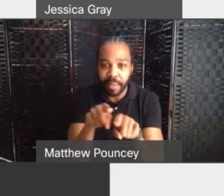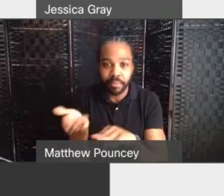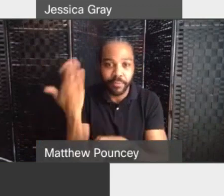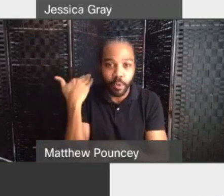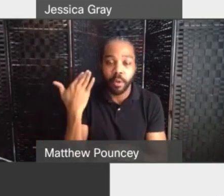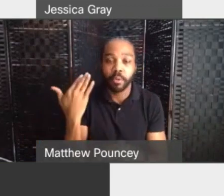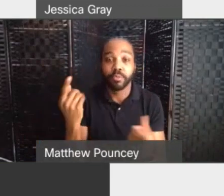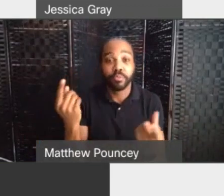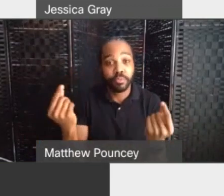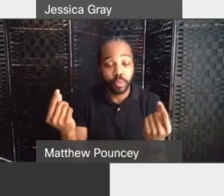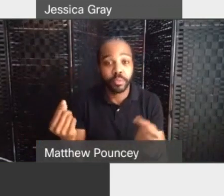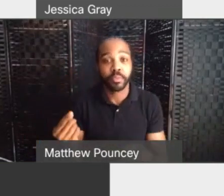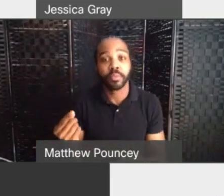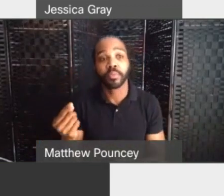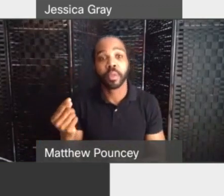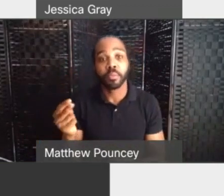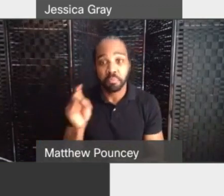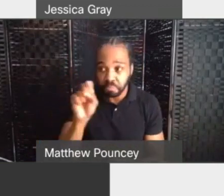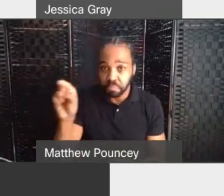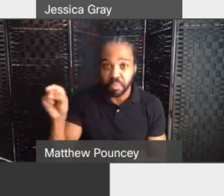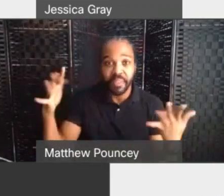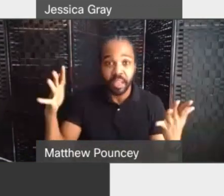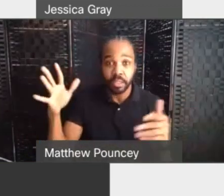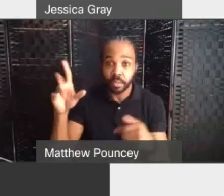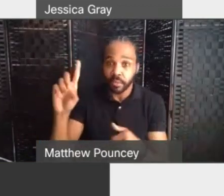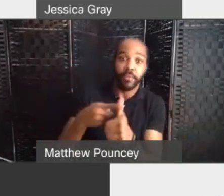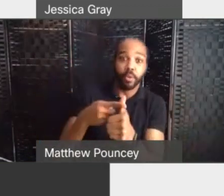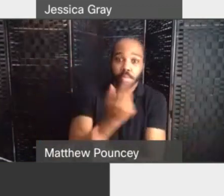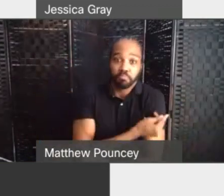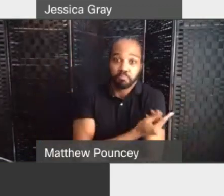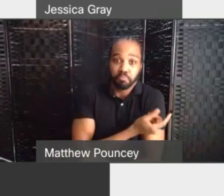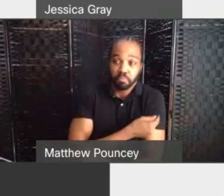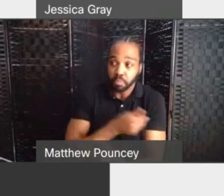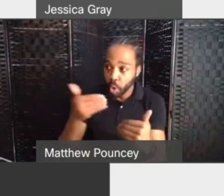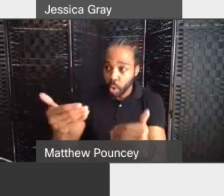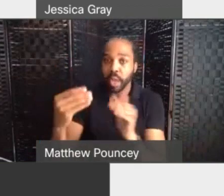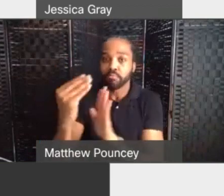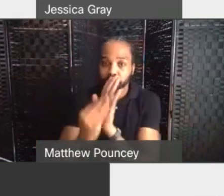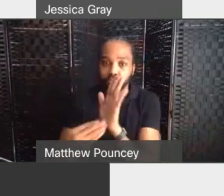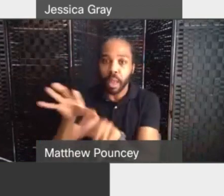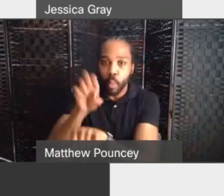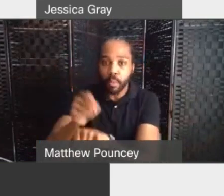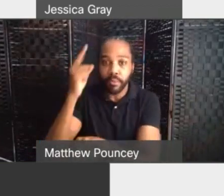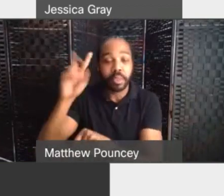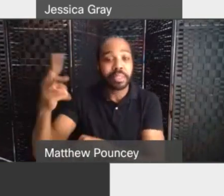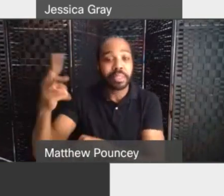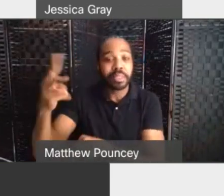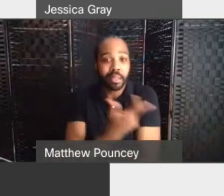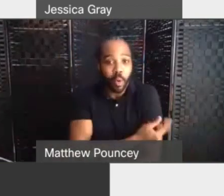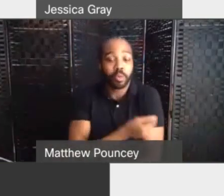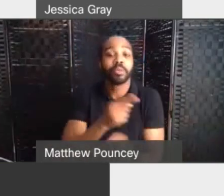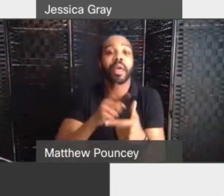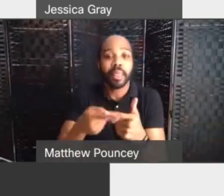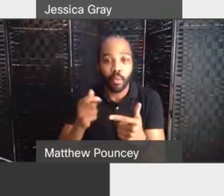where those who have received the first dose will sign up for an appointment to receive their second dose, and we will block off